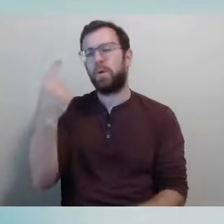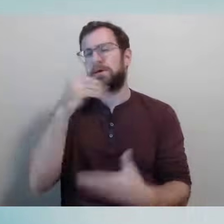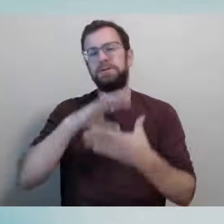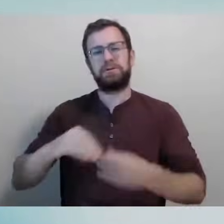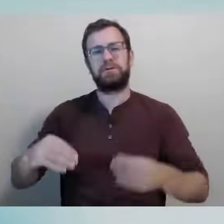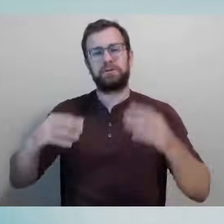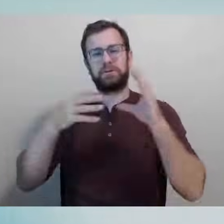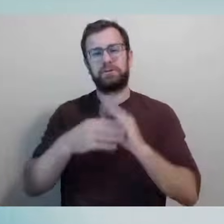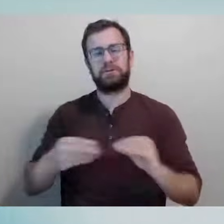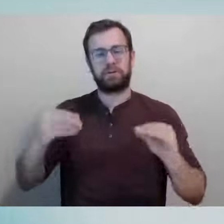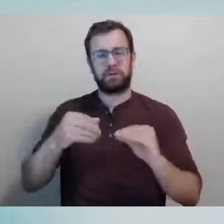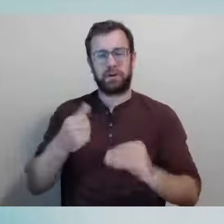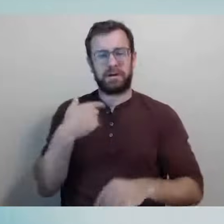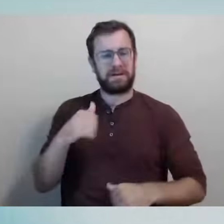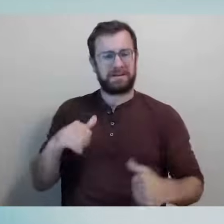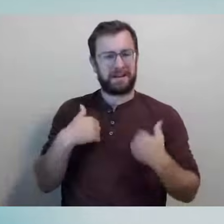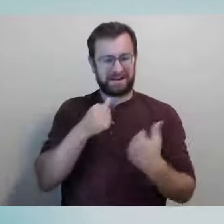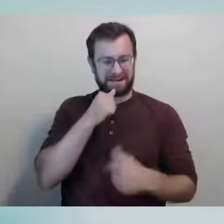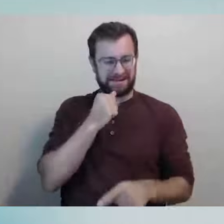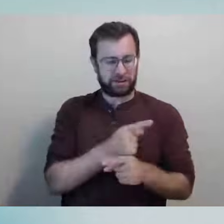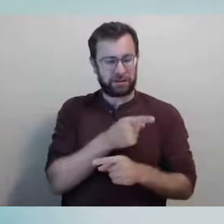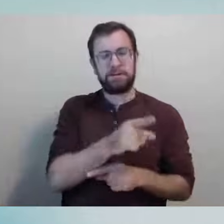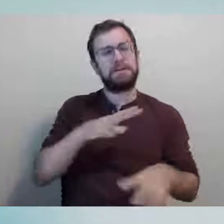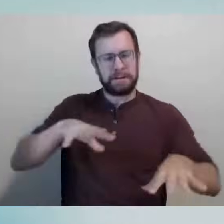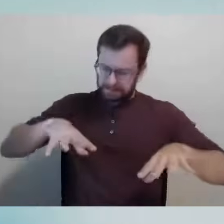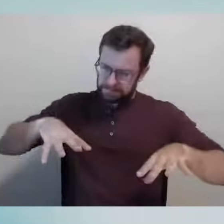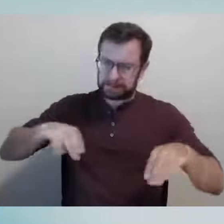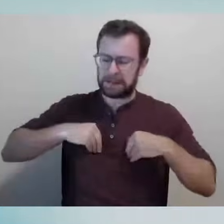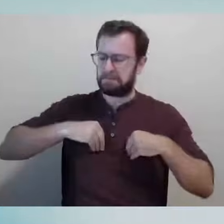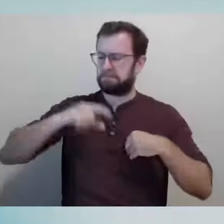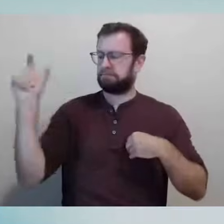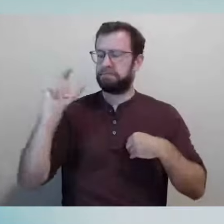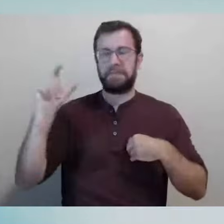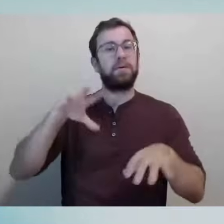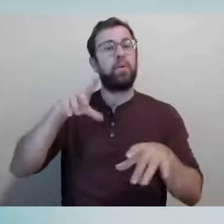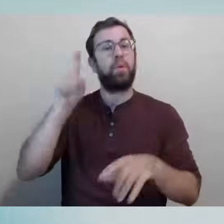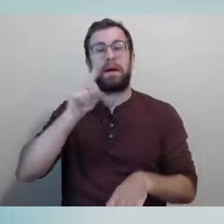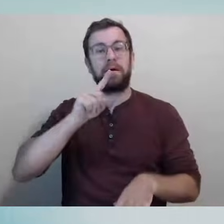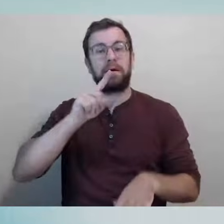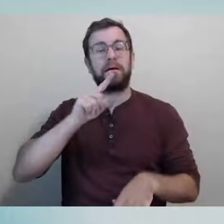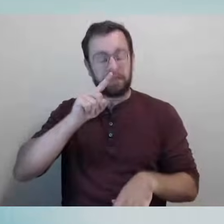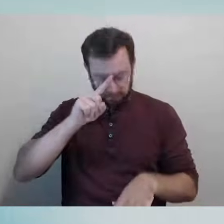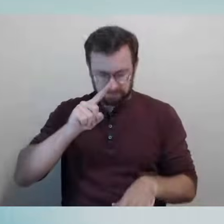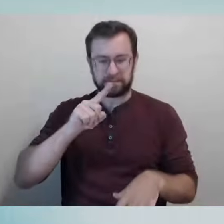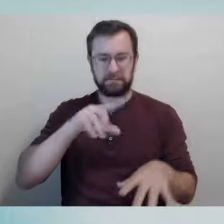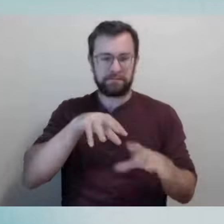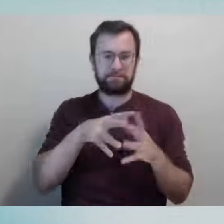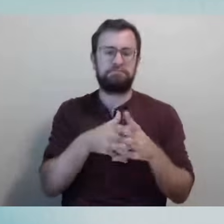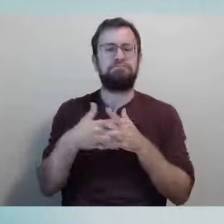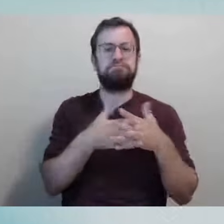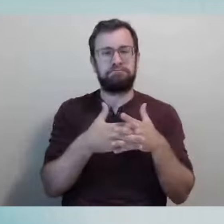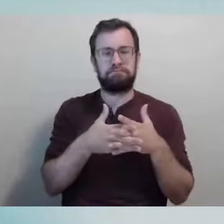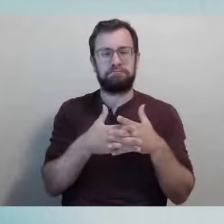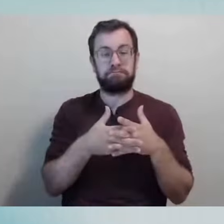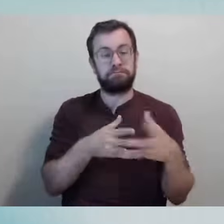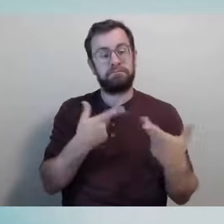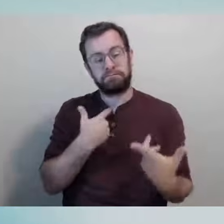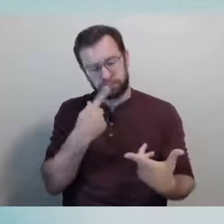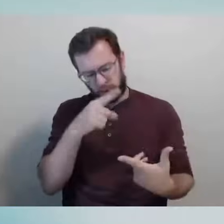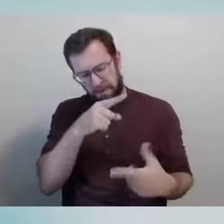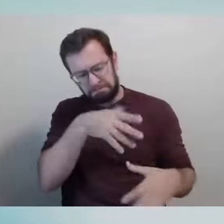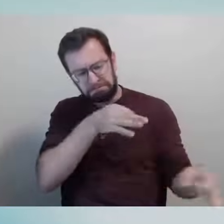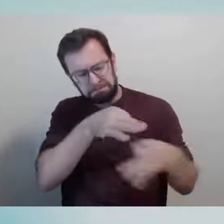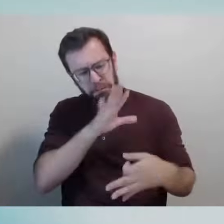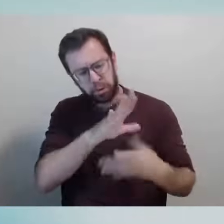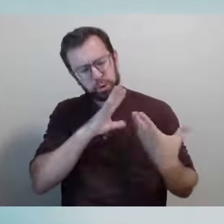the United States. And when she was asked to share her story, she said that it was how Muslims and their